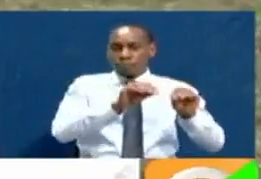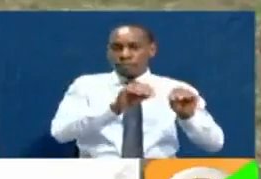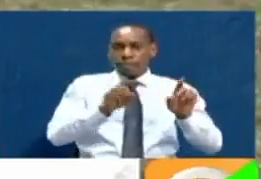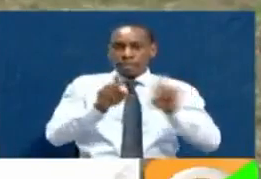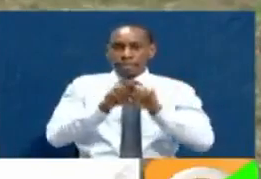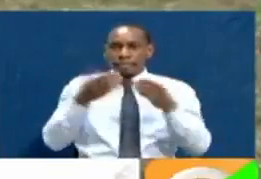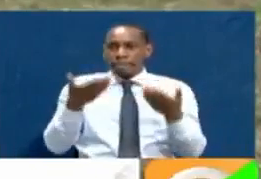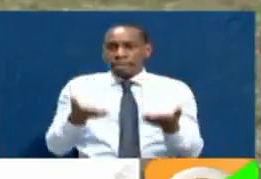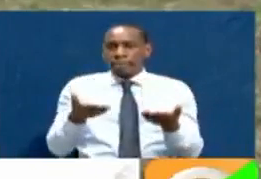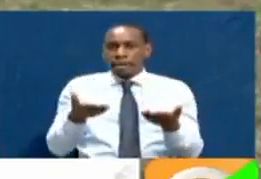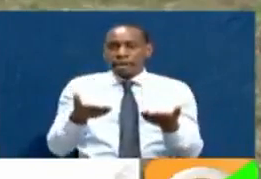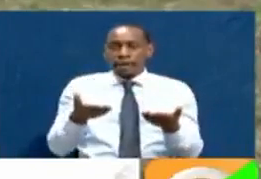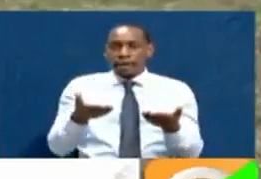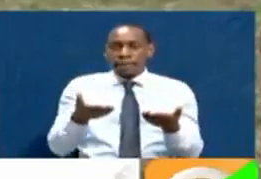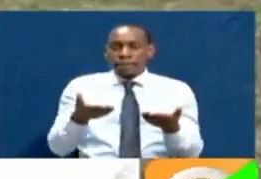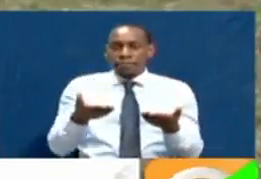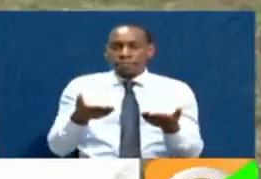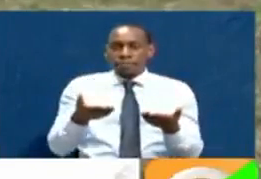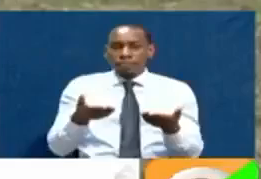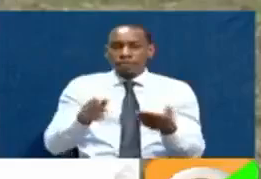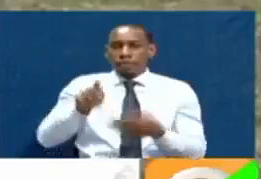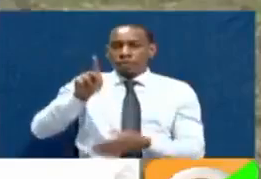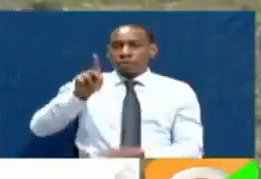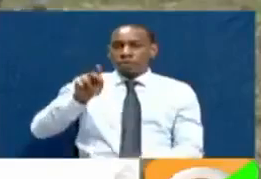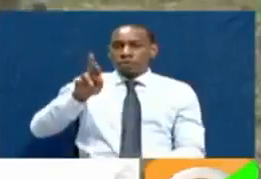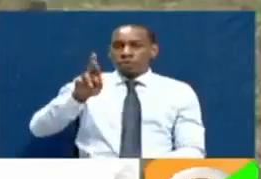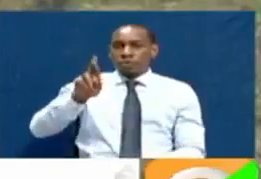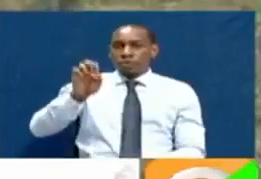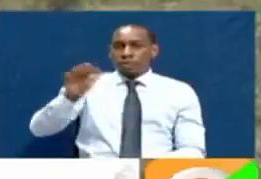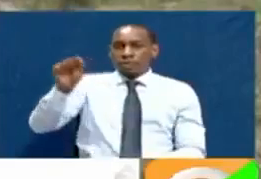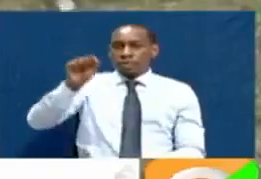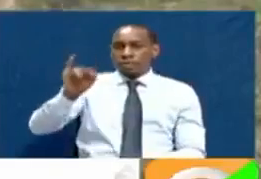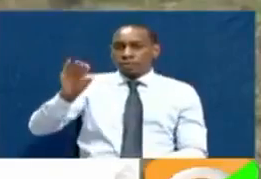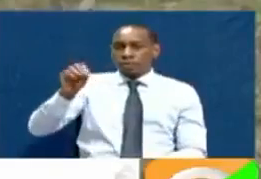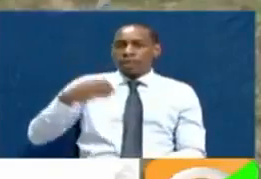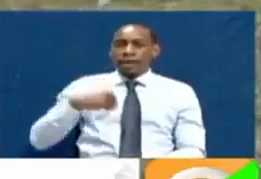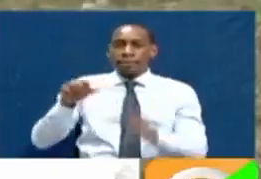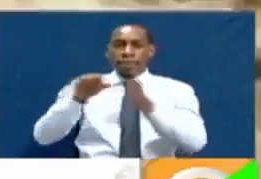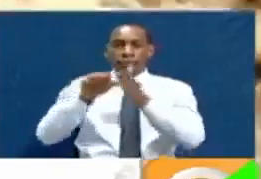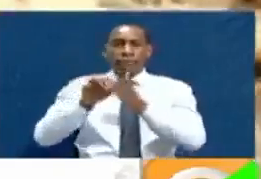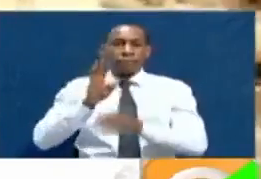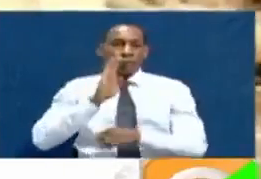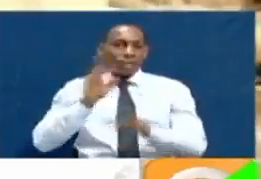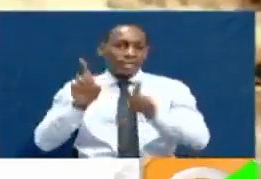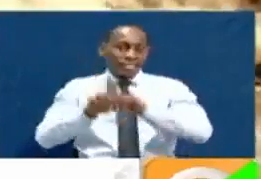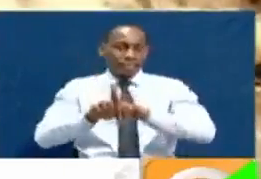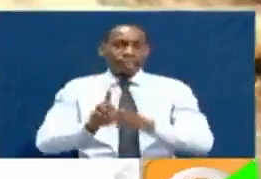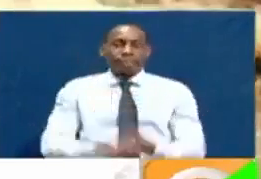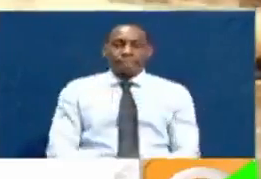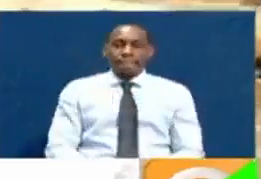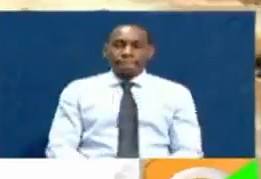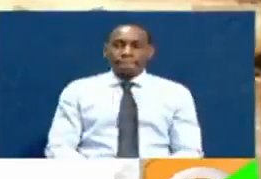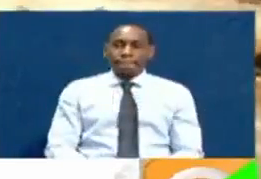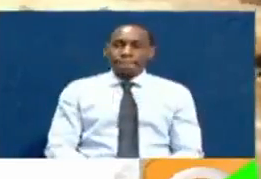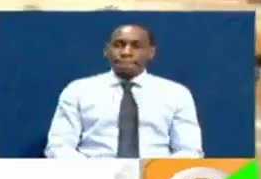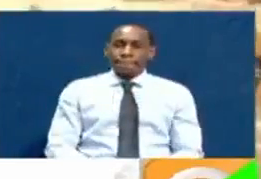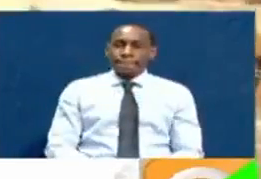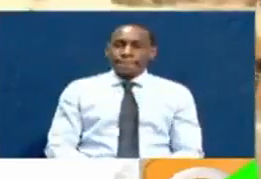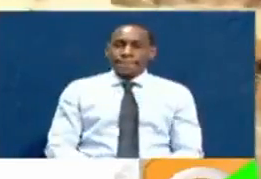Pia huko pande ya Kiptagich, Kuresoi, tuko na shida ya maji pia.